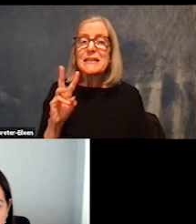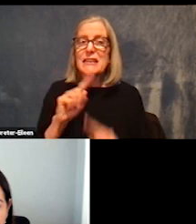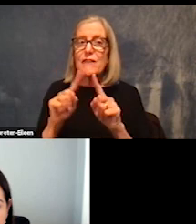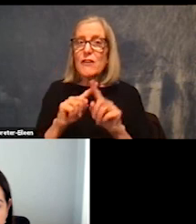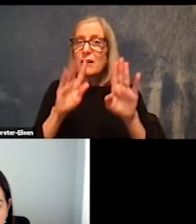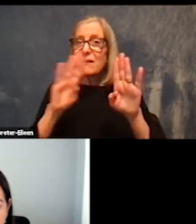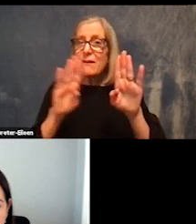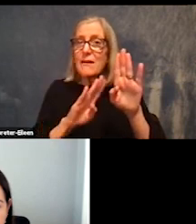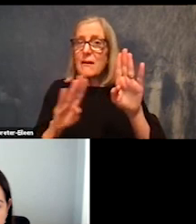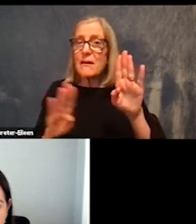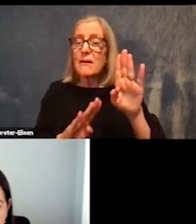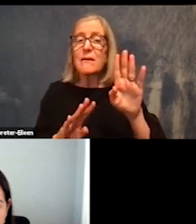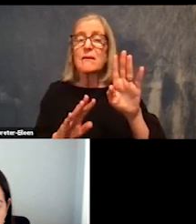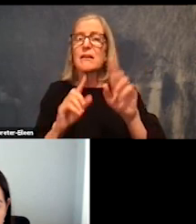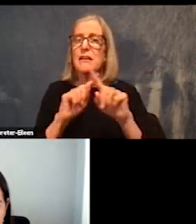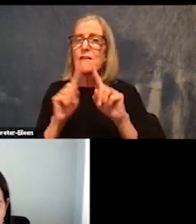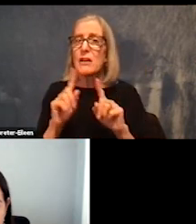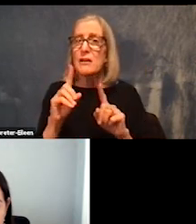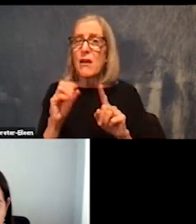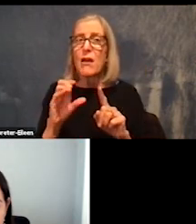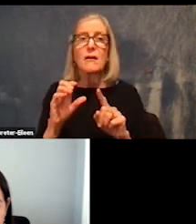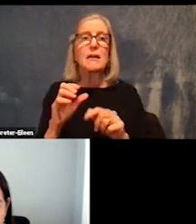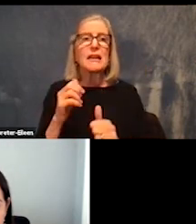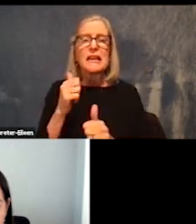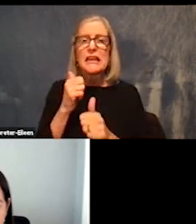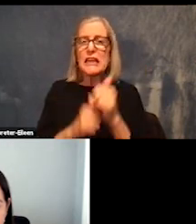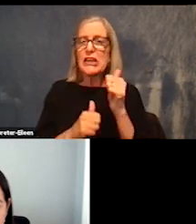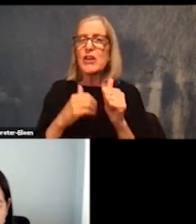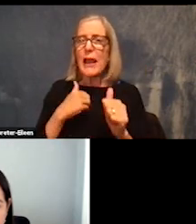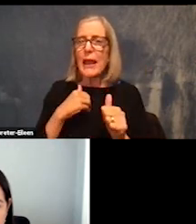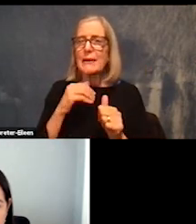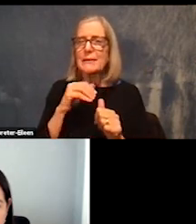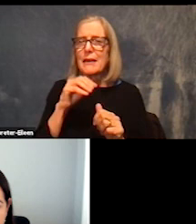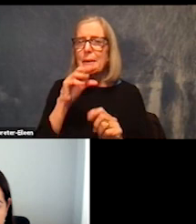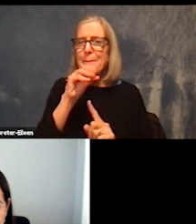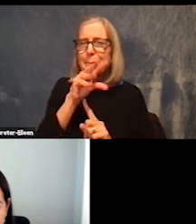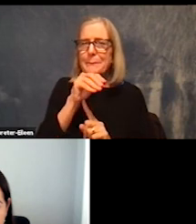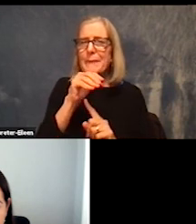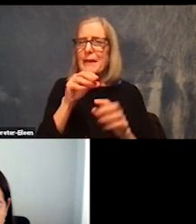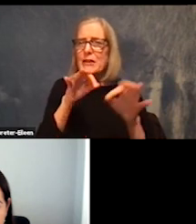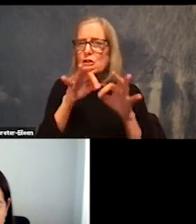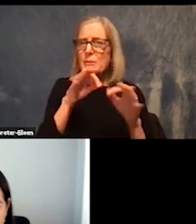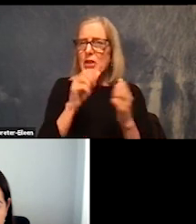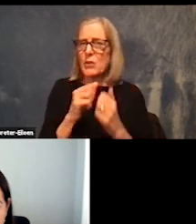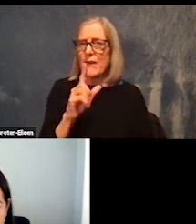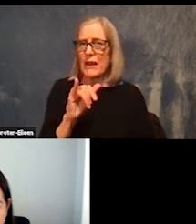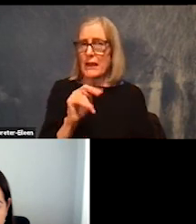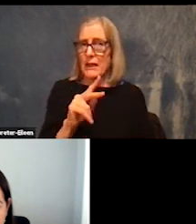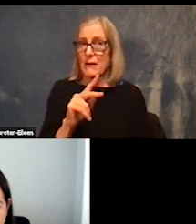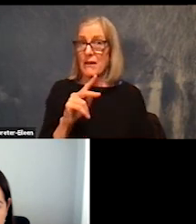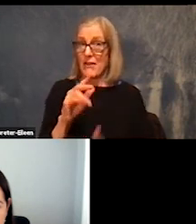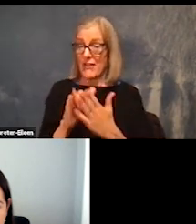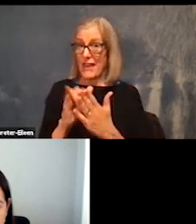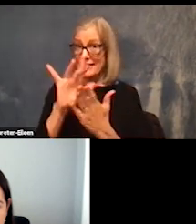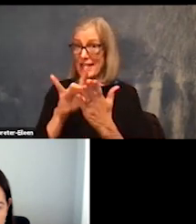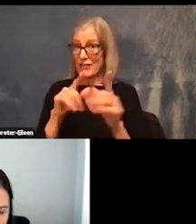Each document has a little screenshot and a description and a link. And the center one is on my favorite